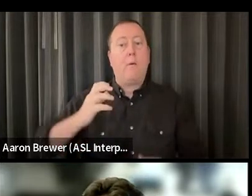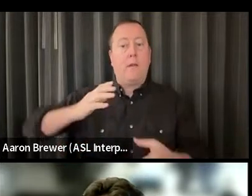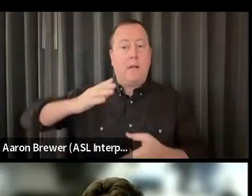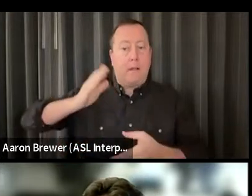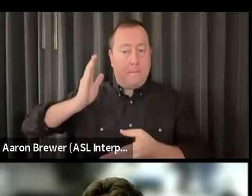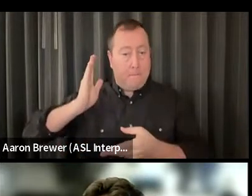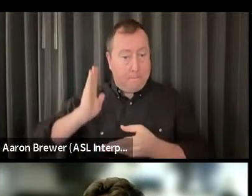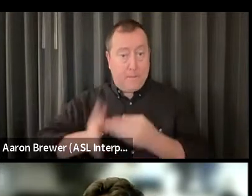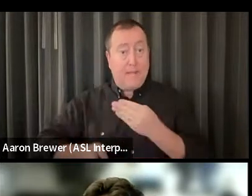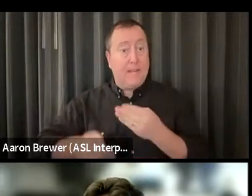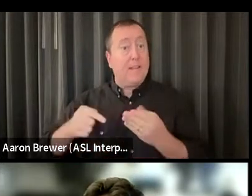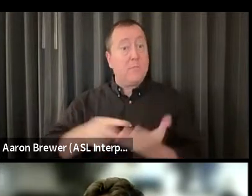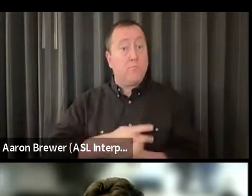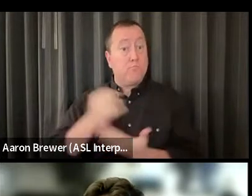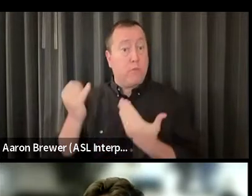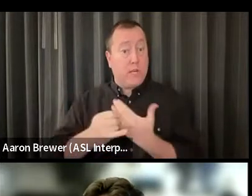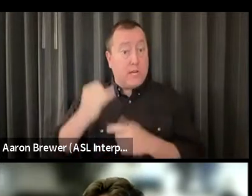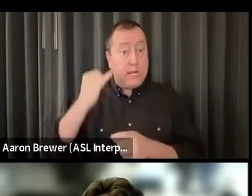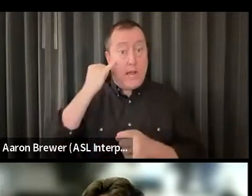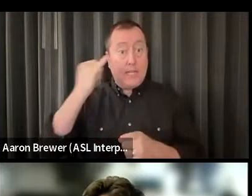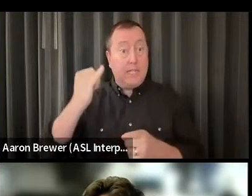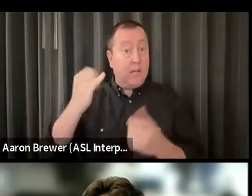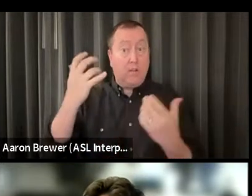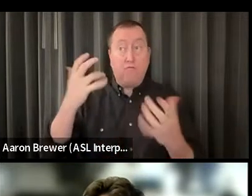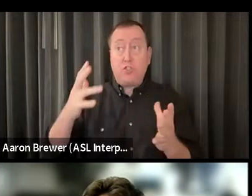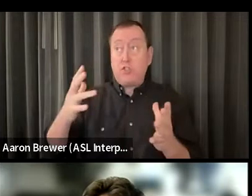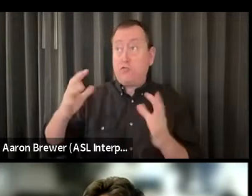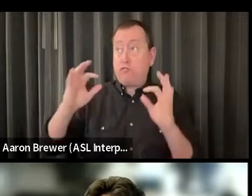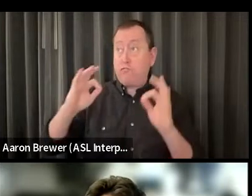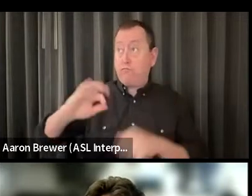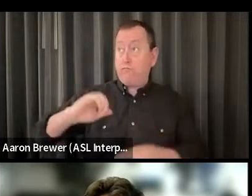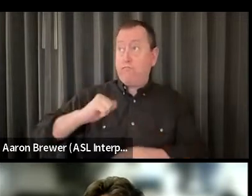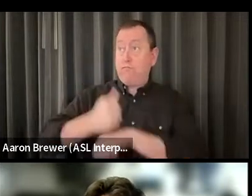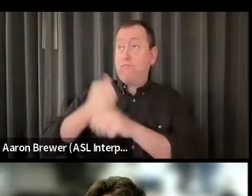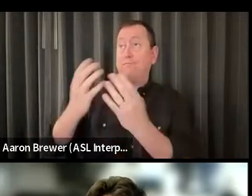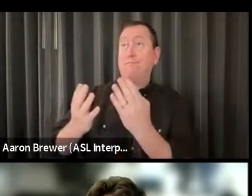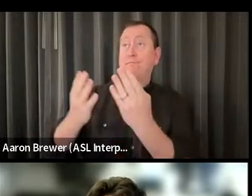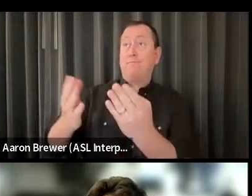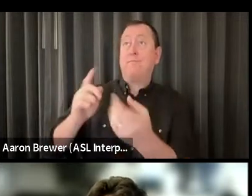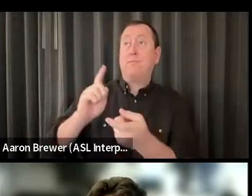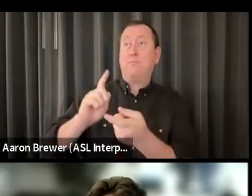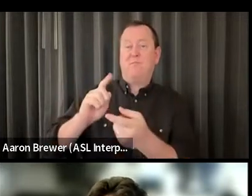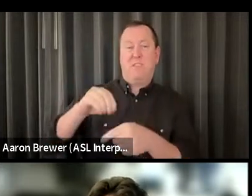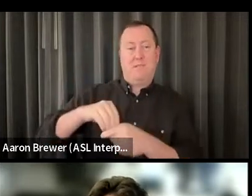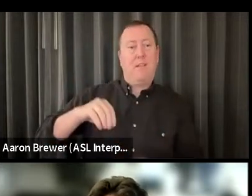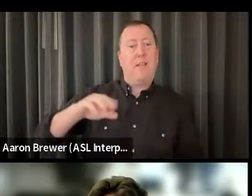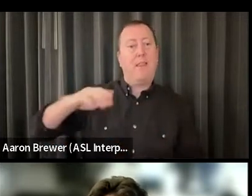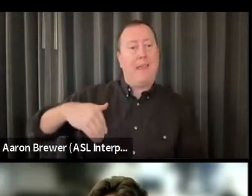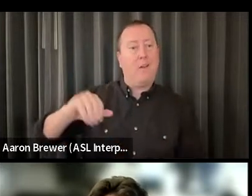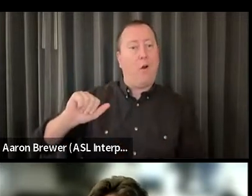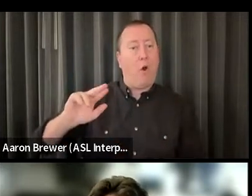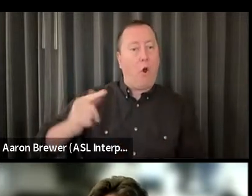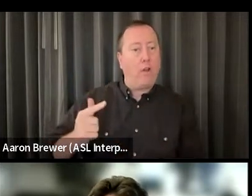presented the project to the charter committee in late August of 2021.